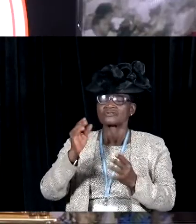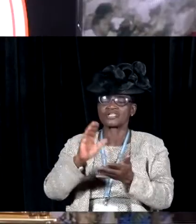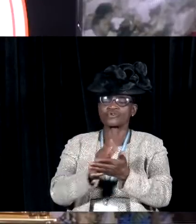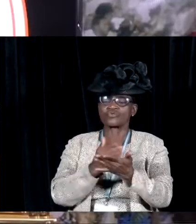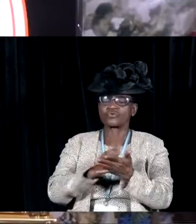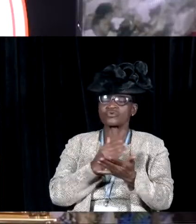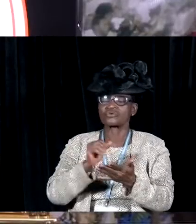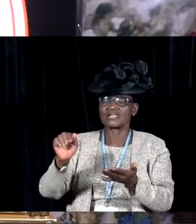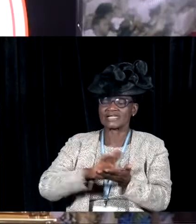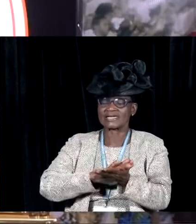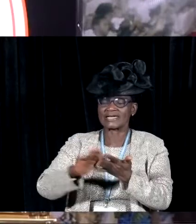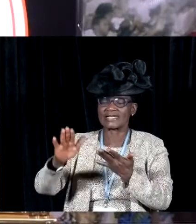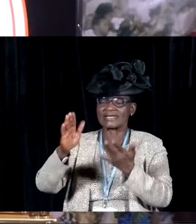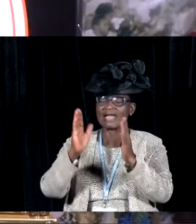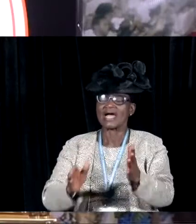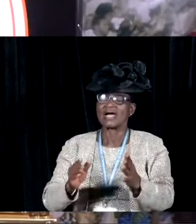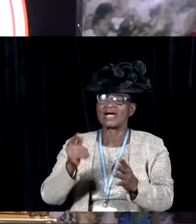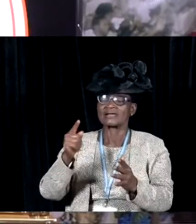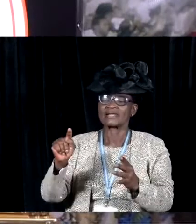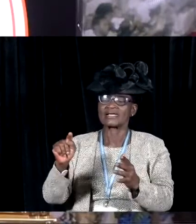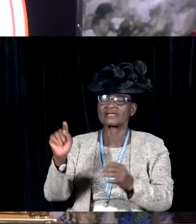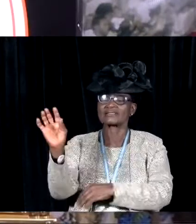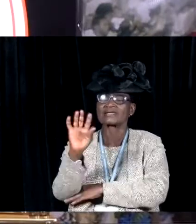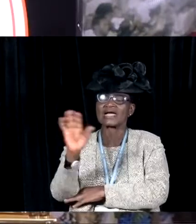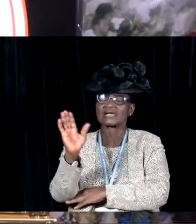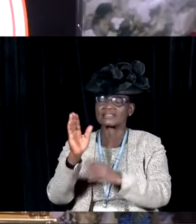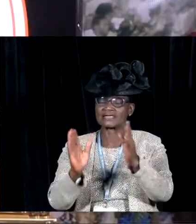cleaner, the gardener,